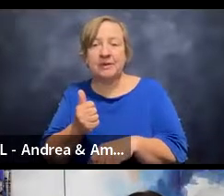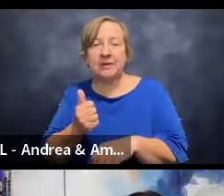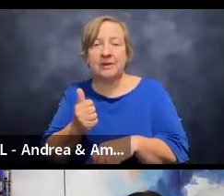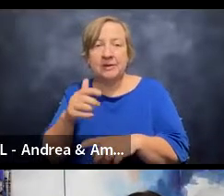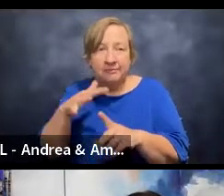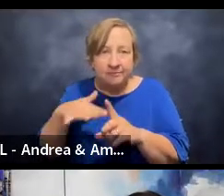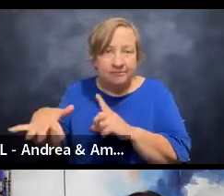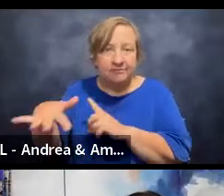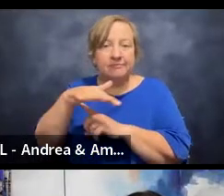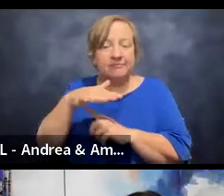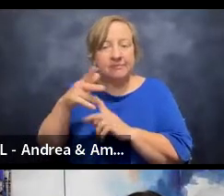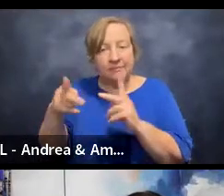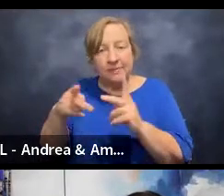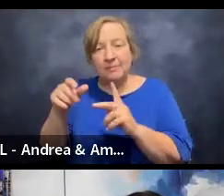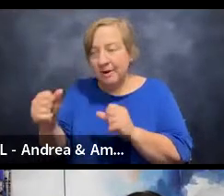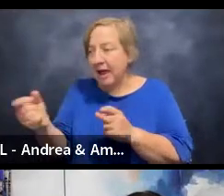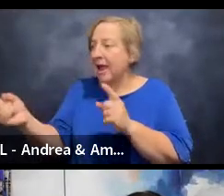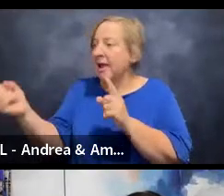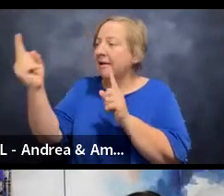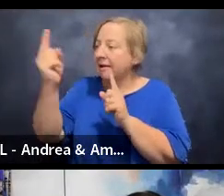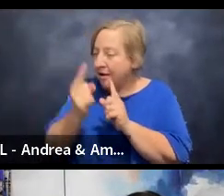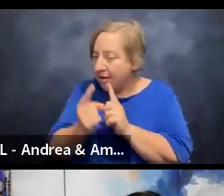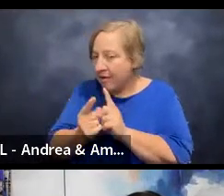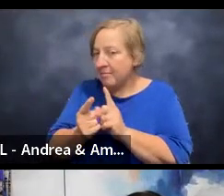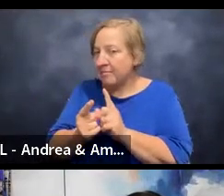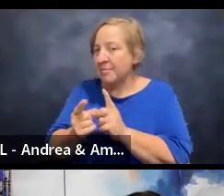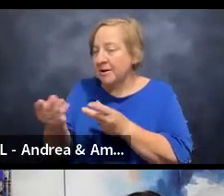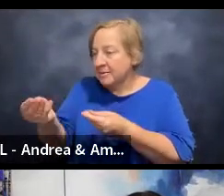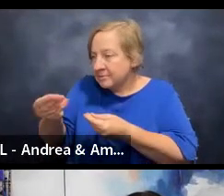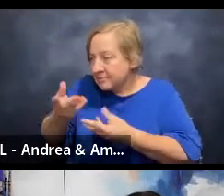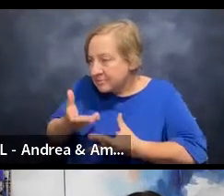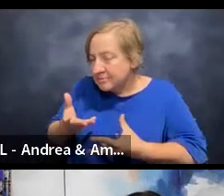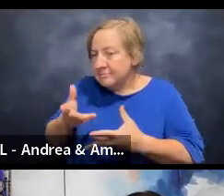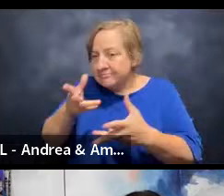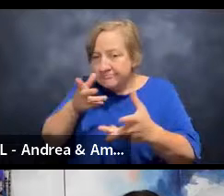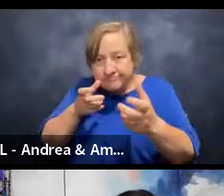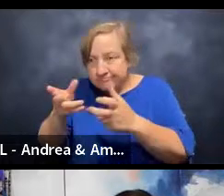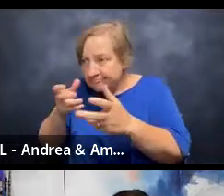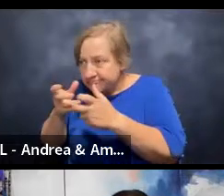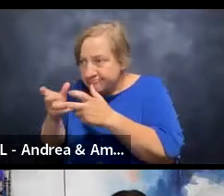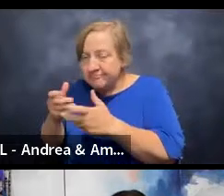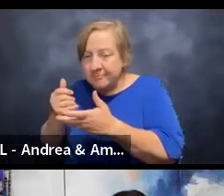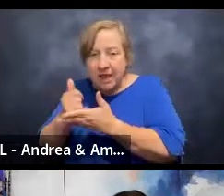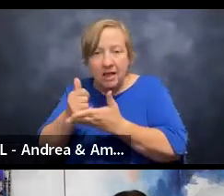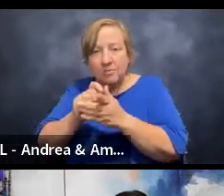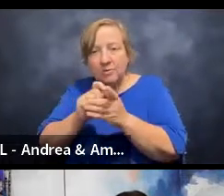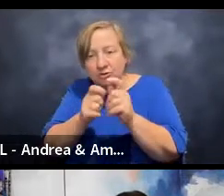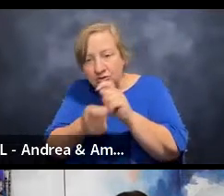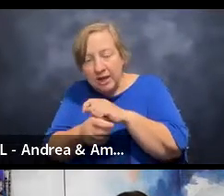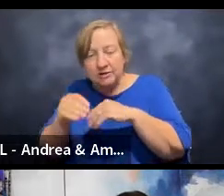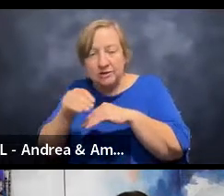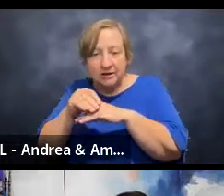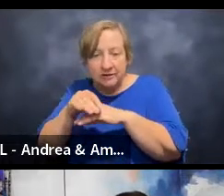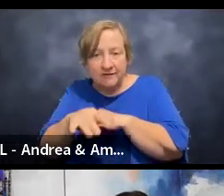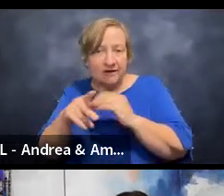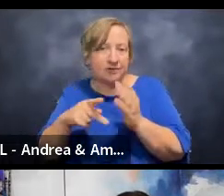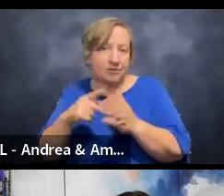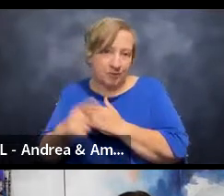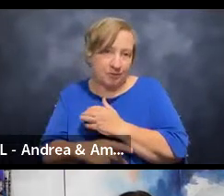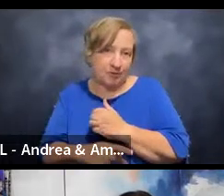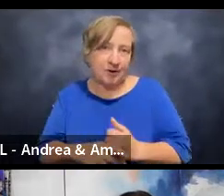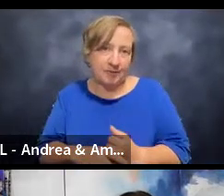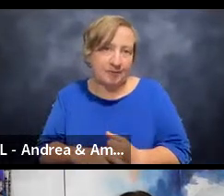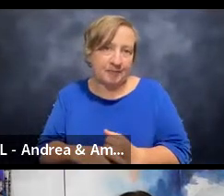atmospheres where folks can come and have their voice heard to help change and shape programs like this. We are